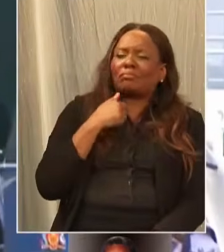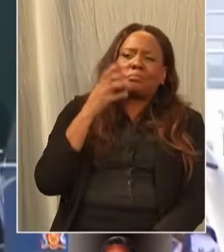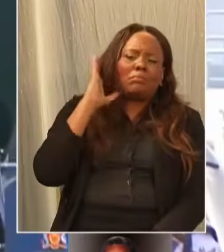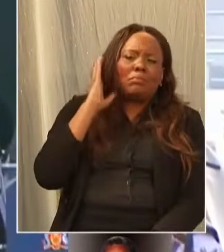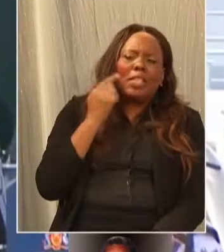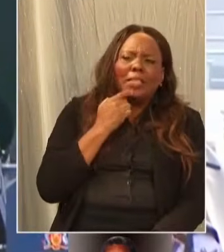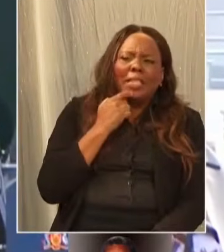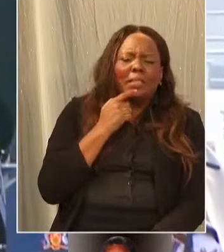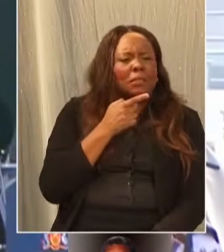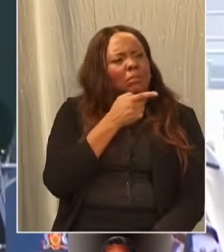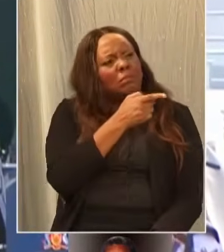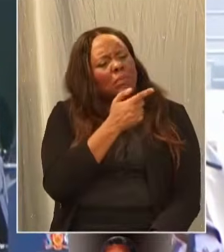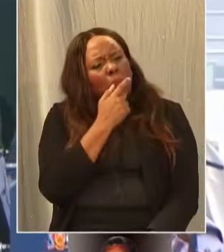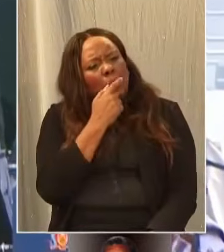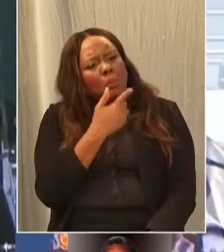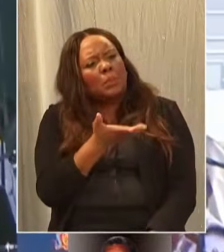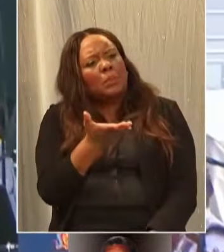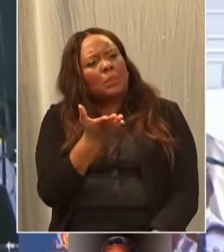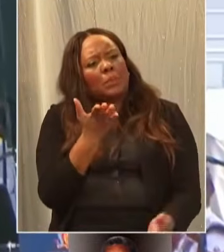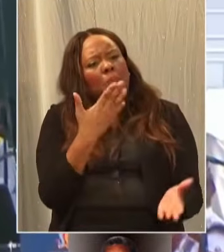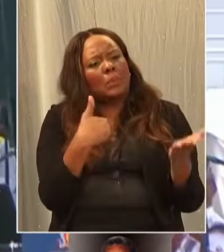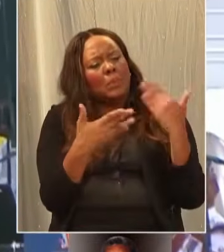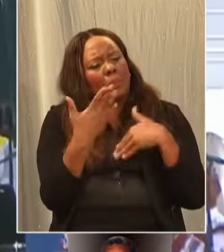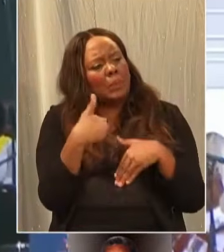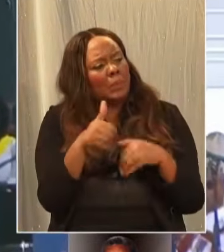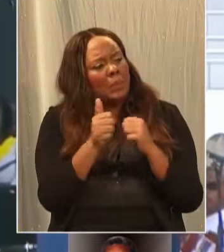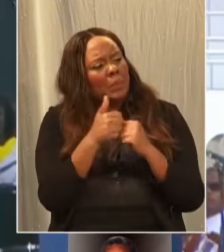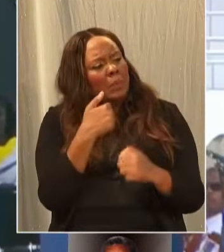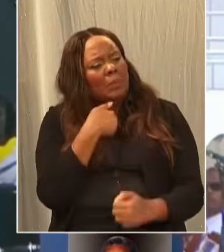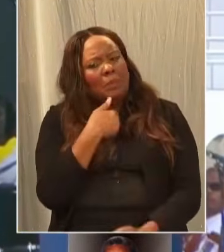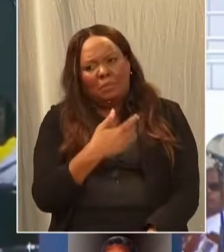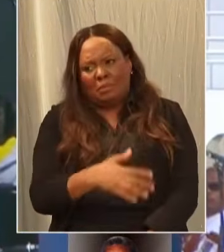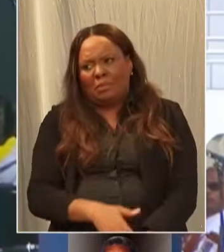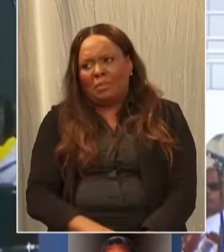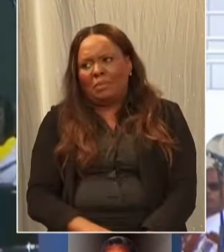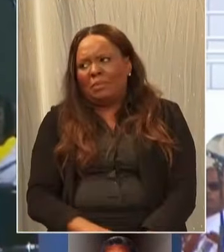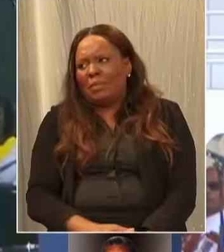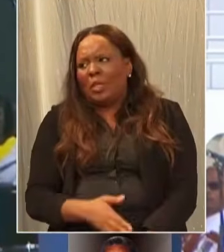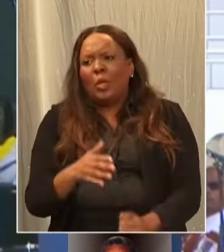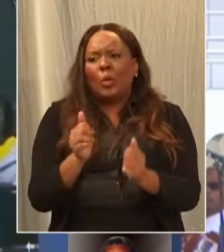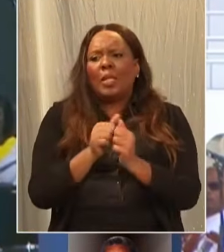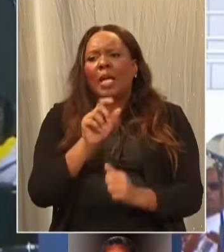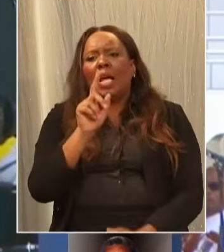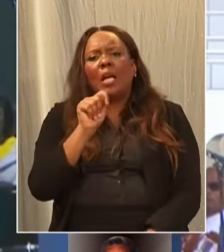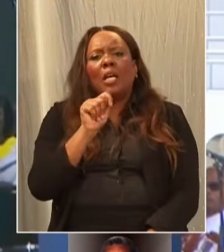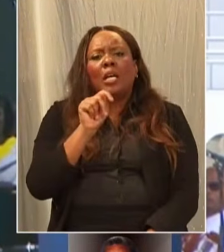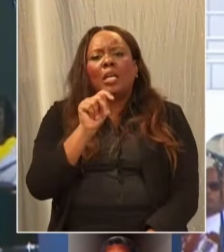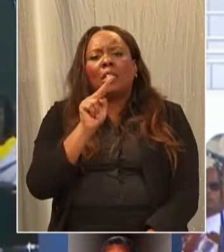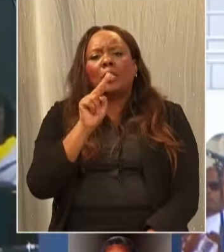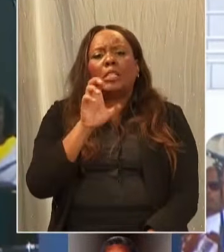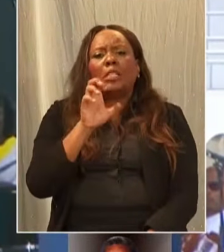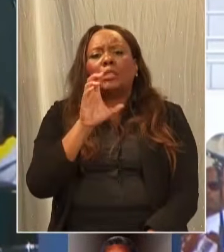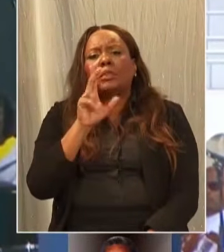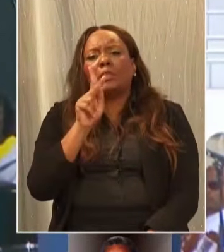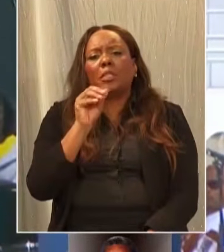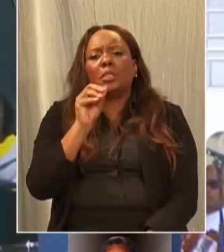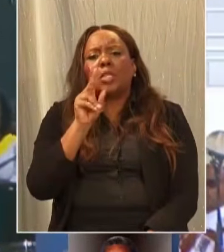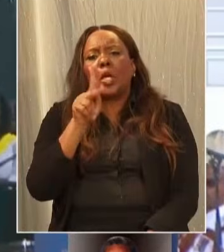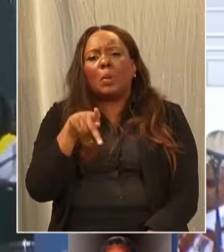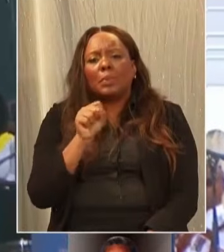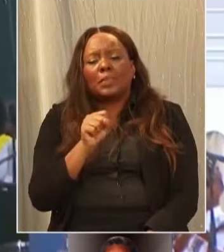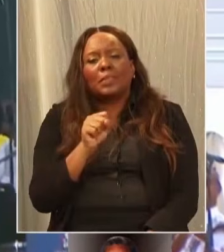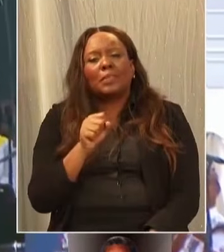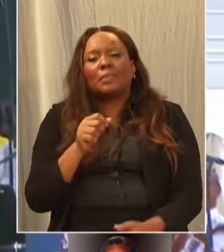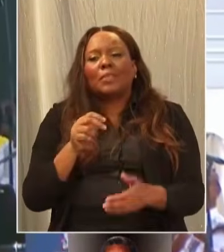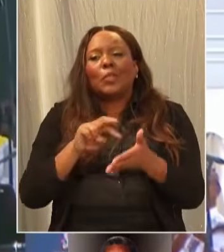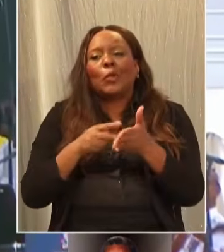he said, listen, come and have a tuk-tuk. And this tuk-tuk was a little bit of whiskey